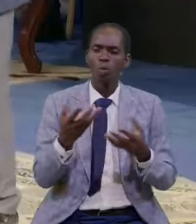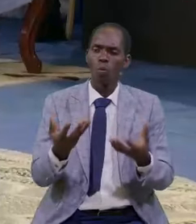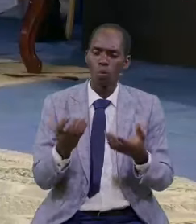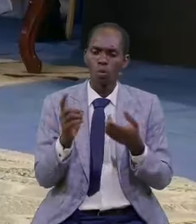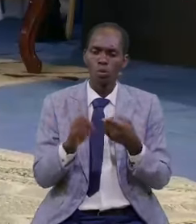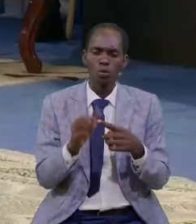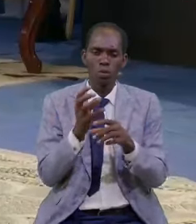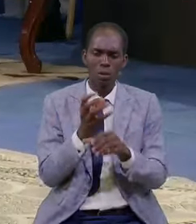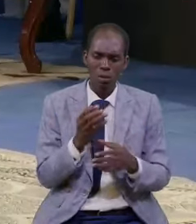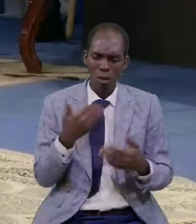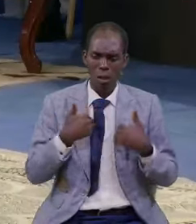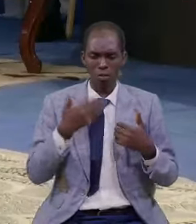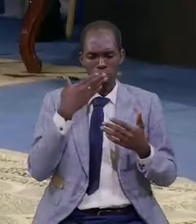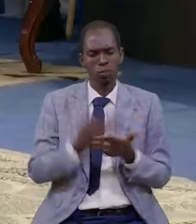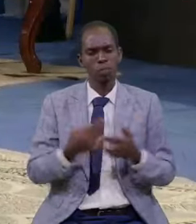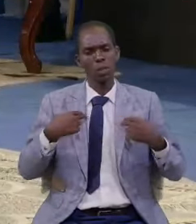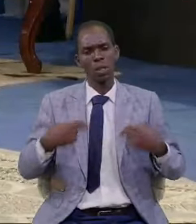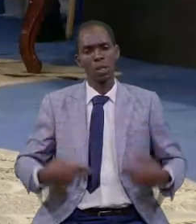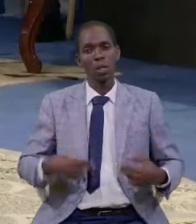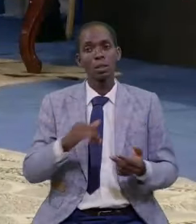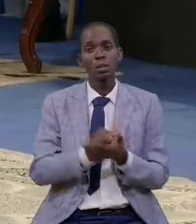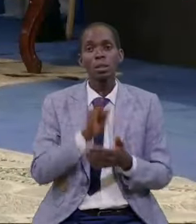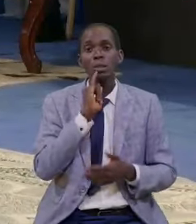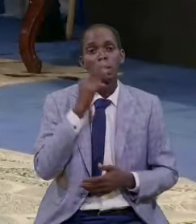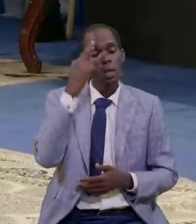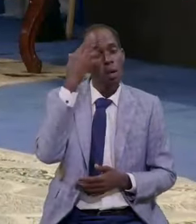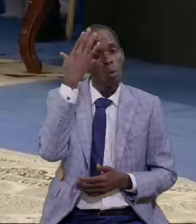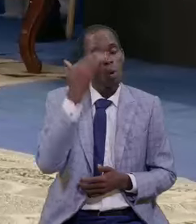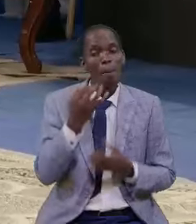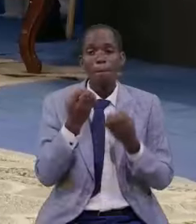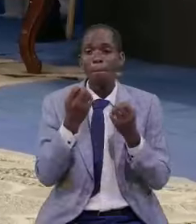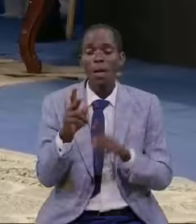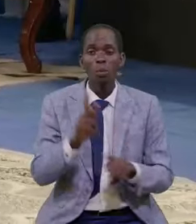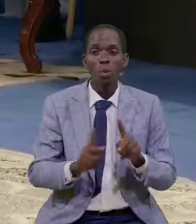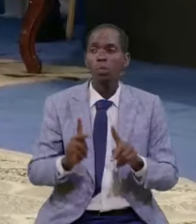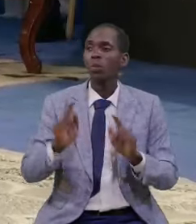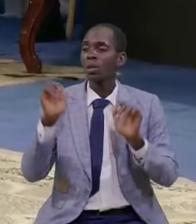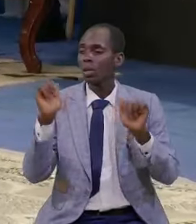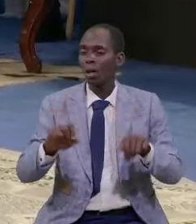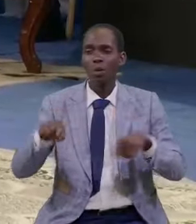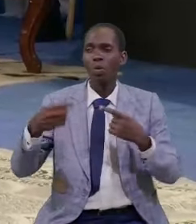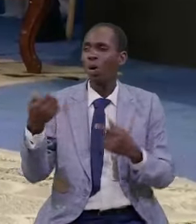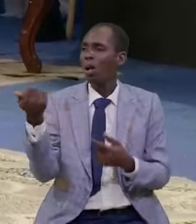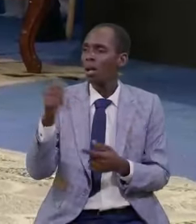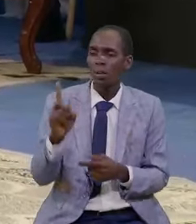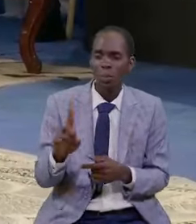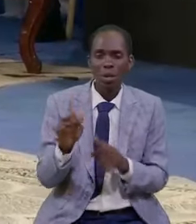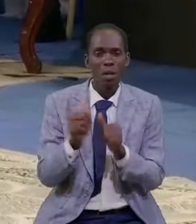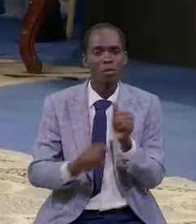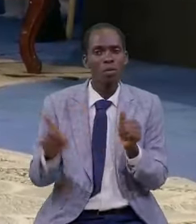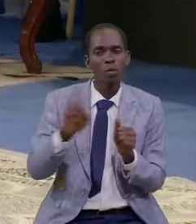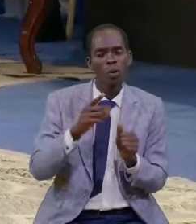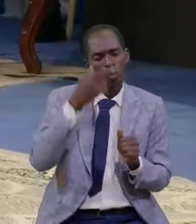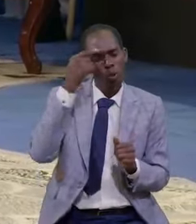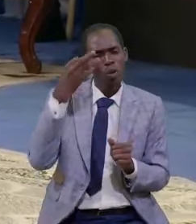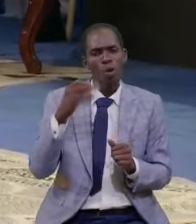well. And that's the reason people will go everywhere, anywhere. It's the thirst that is